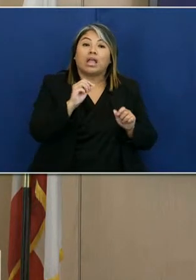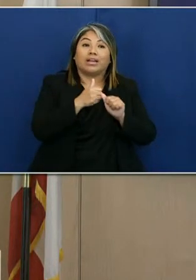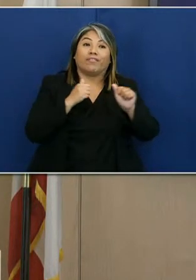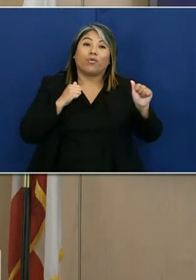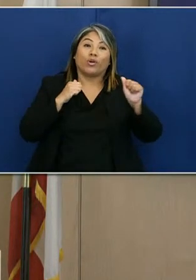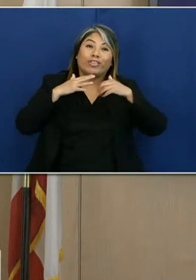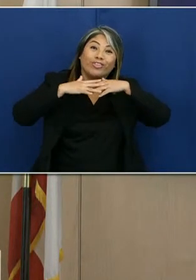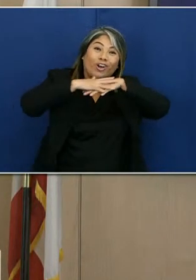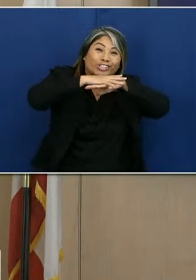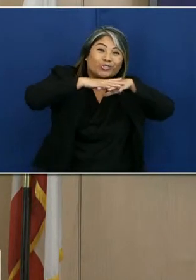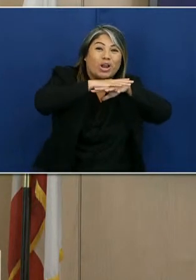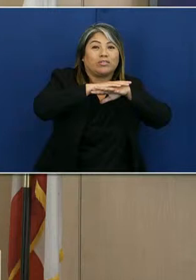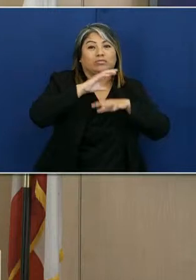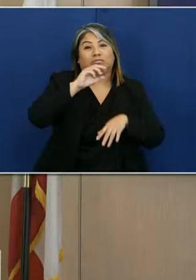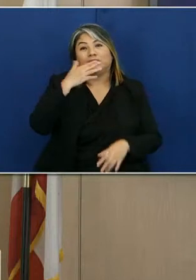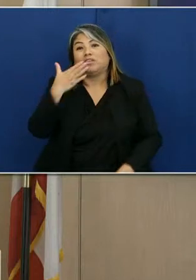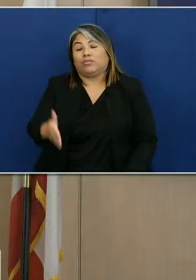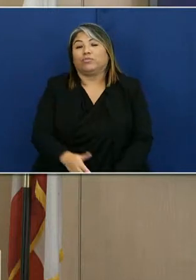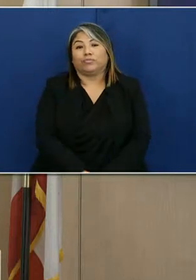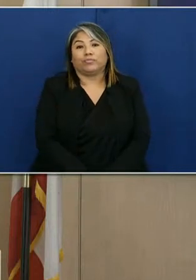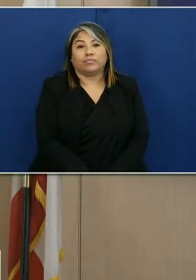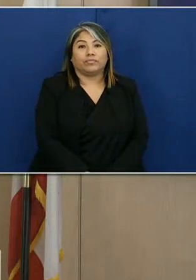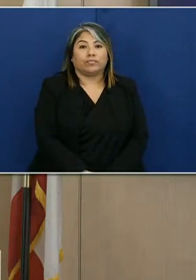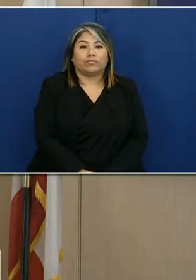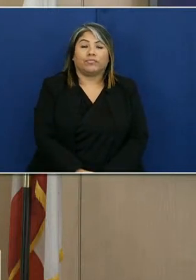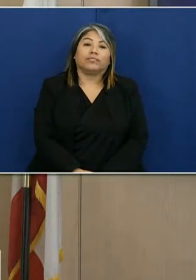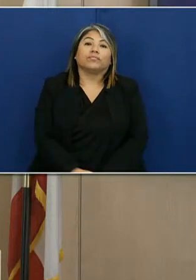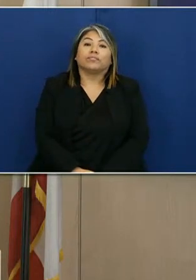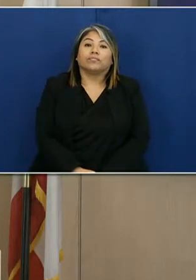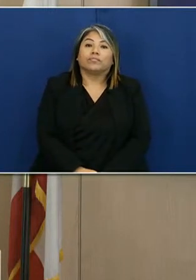avoid large crowds. Thank you.